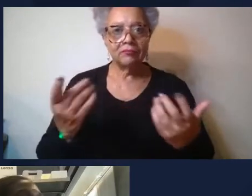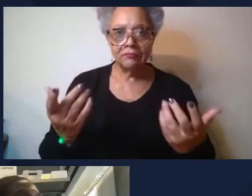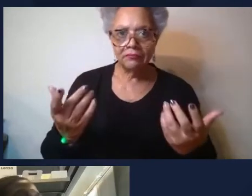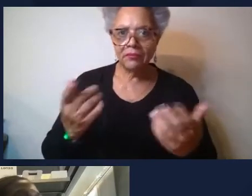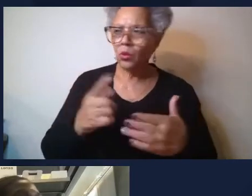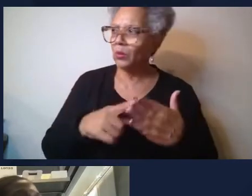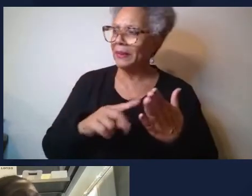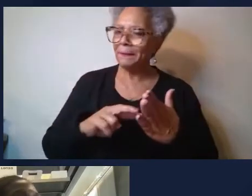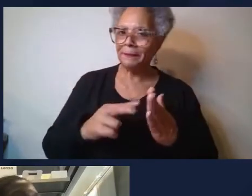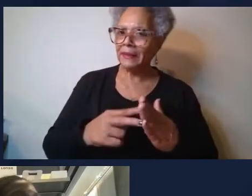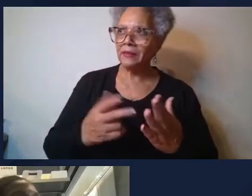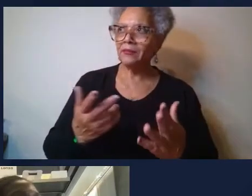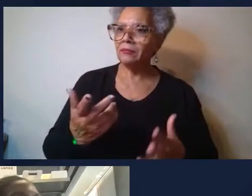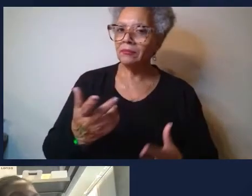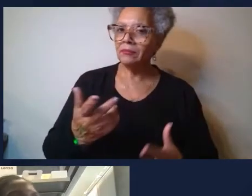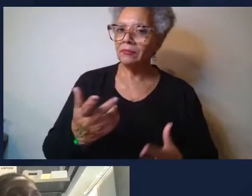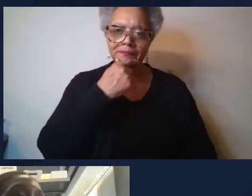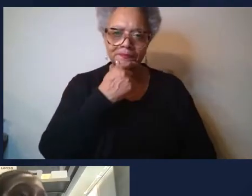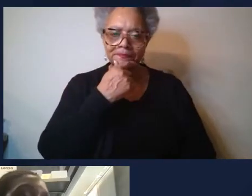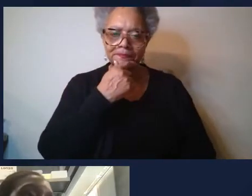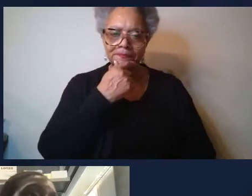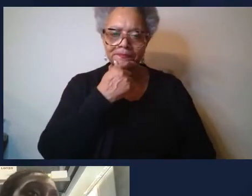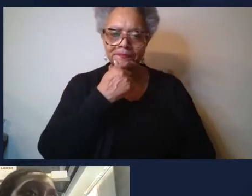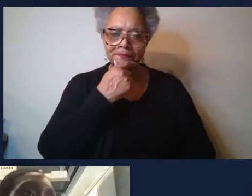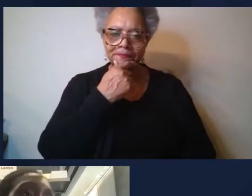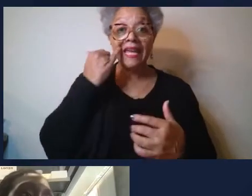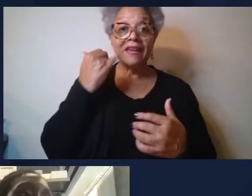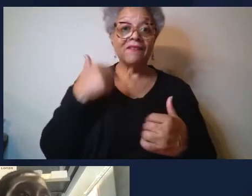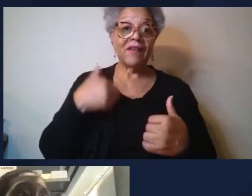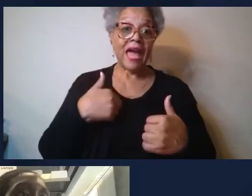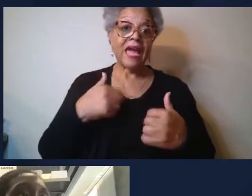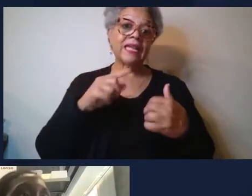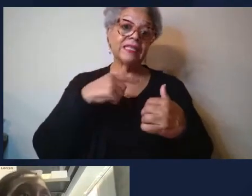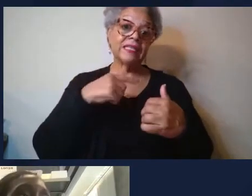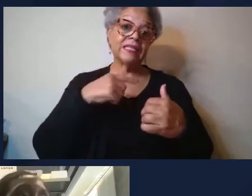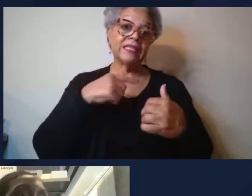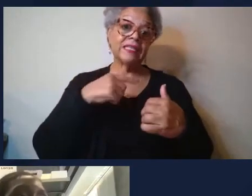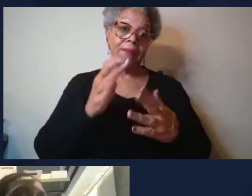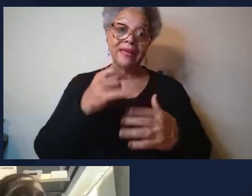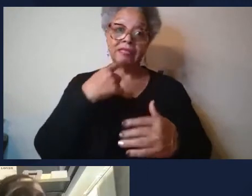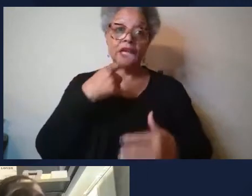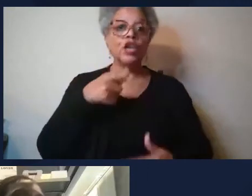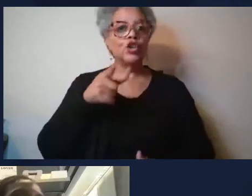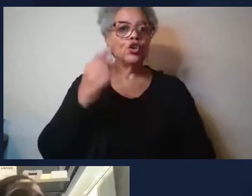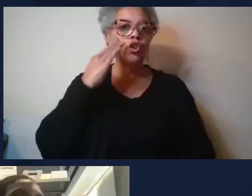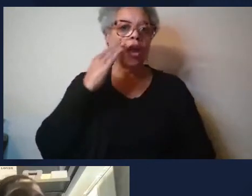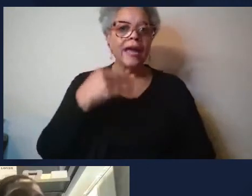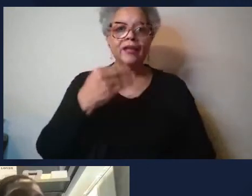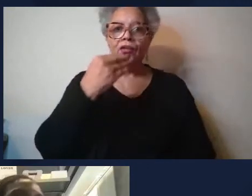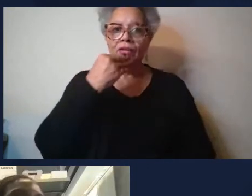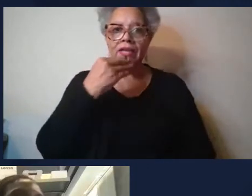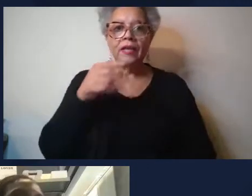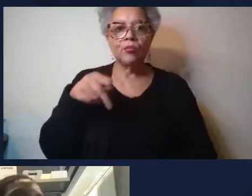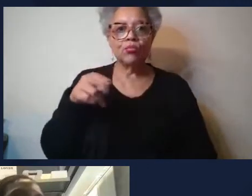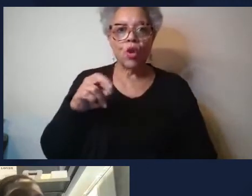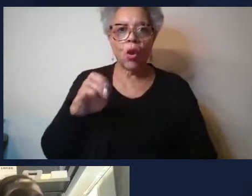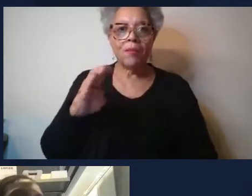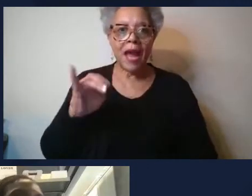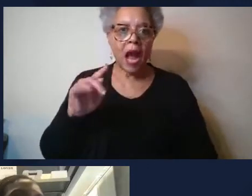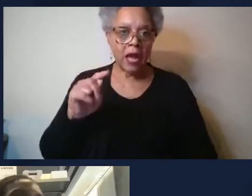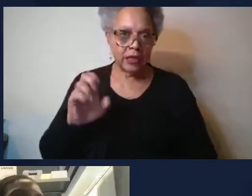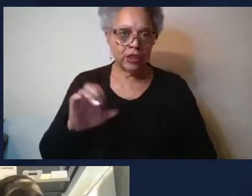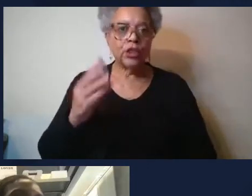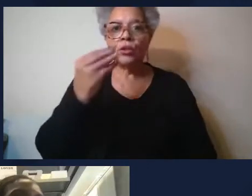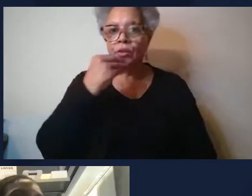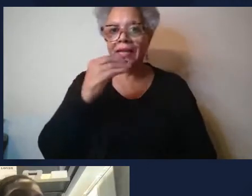is that, right? However, if I start by saying, how you eat probiotics, right? You eat